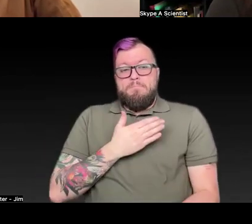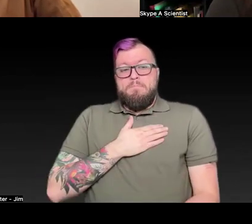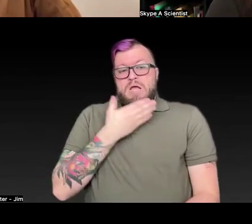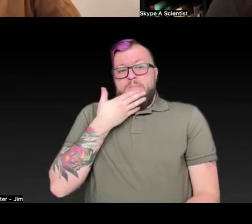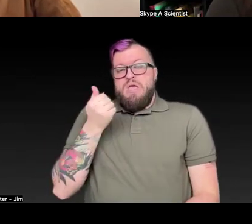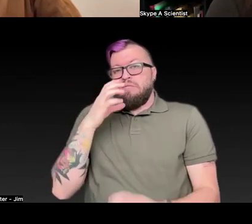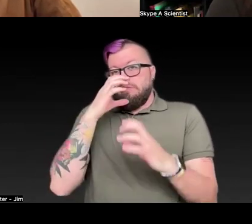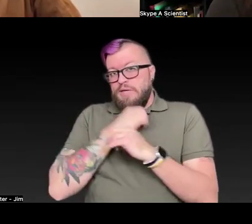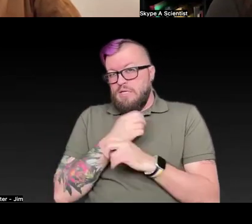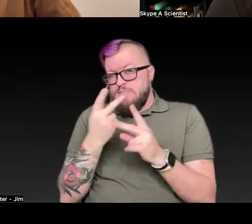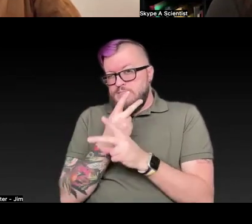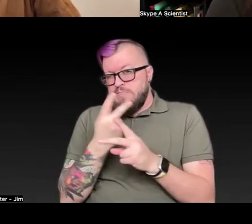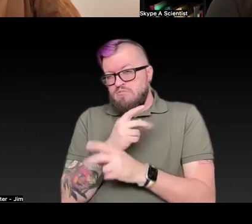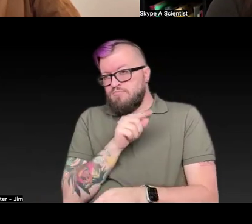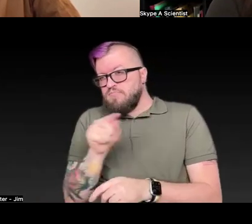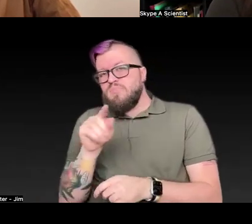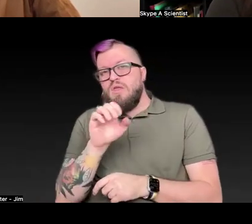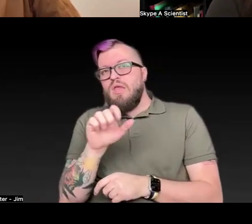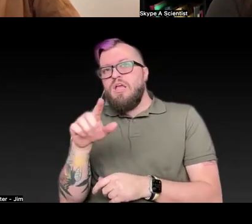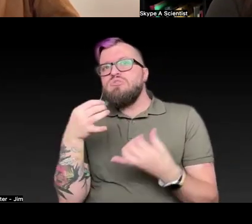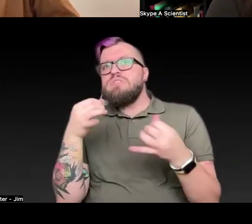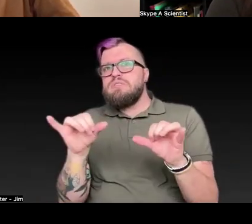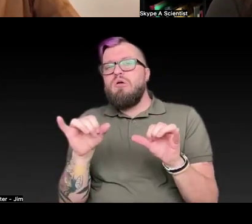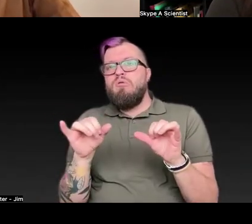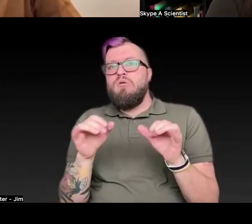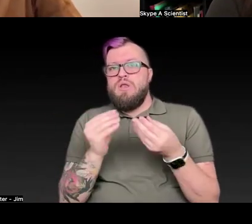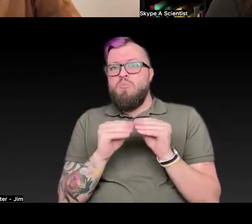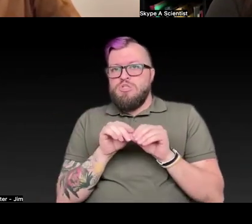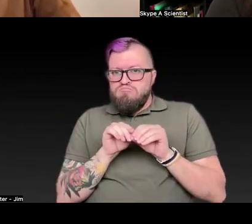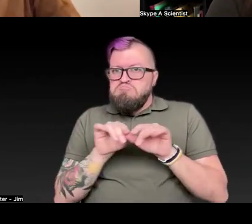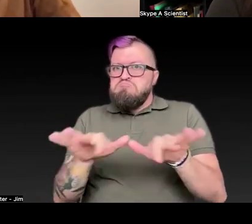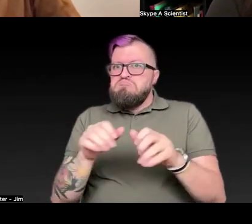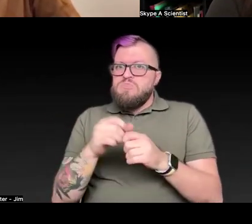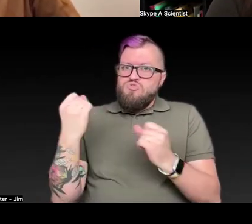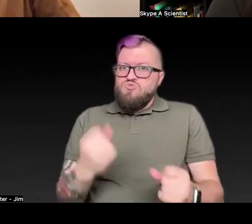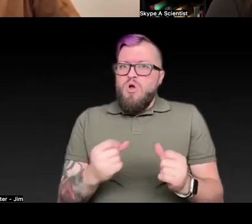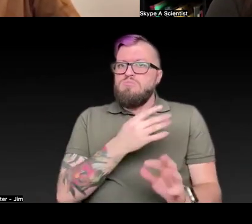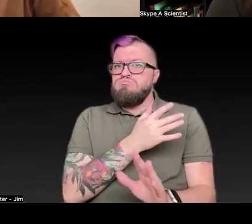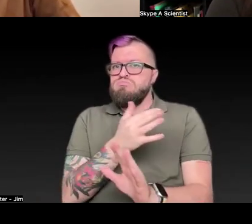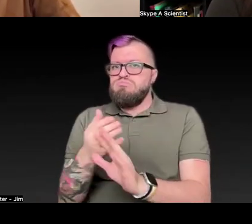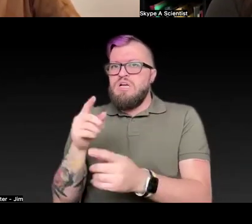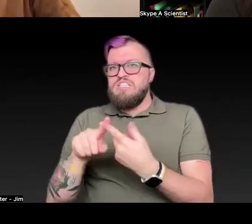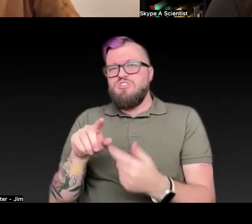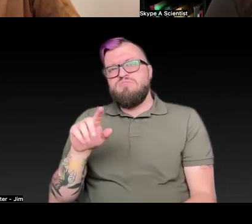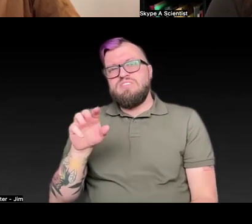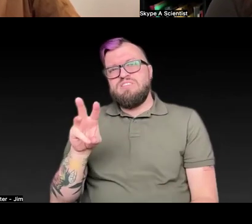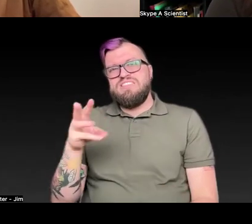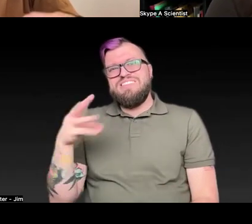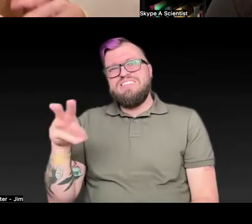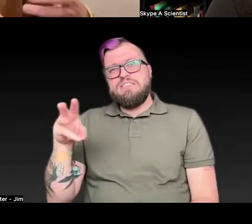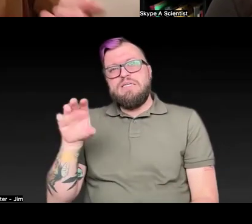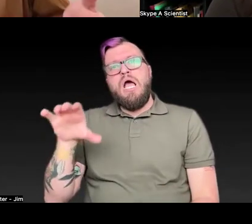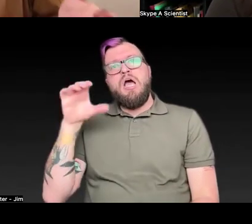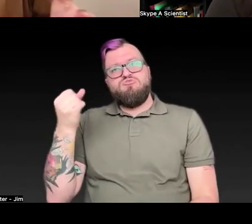figuring, eels stay really prevalent in English waters up through about the 1600 or so, at which point the English start